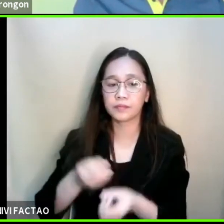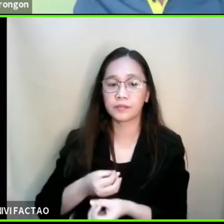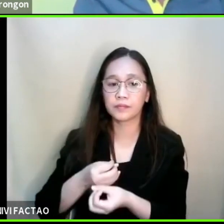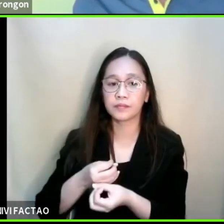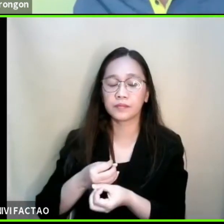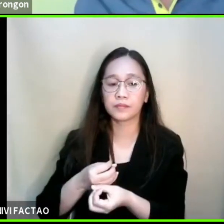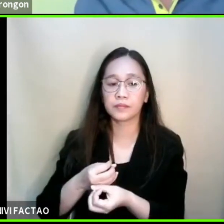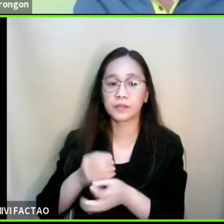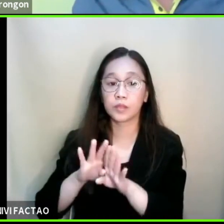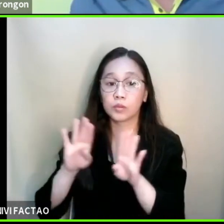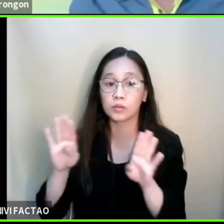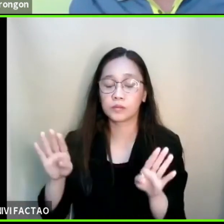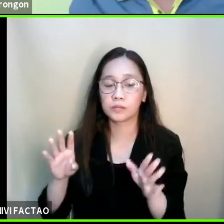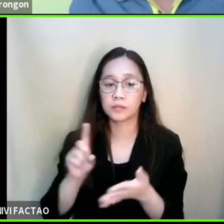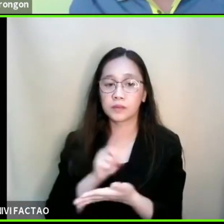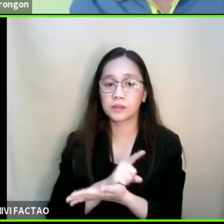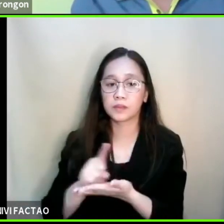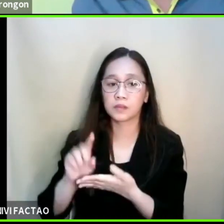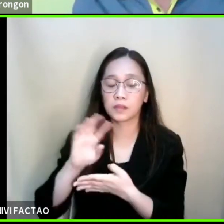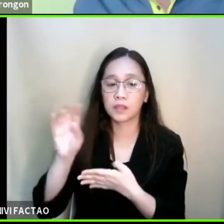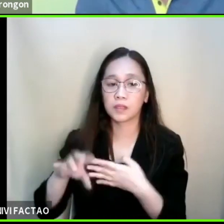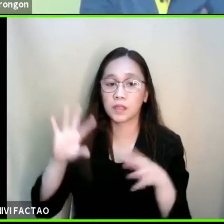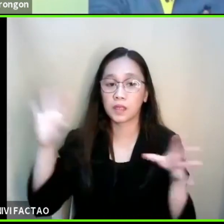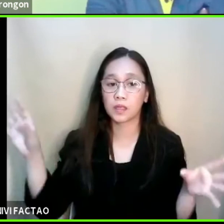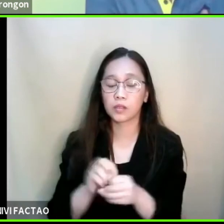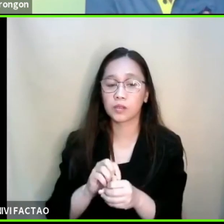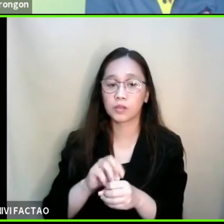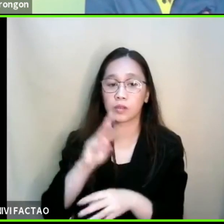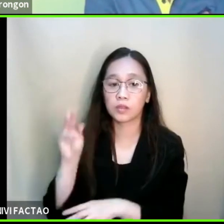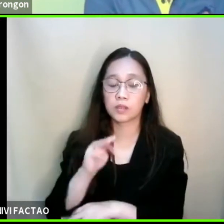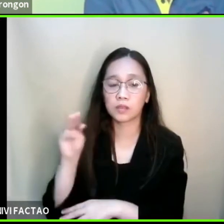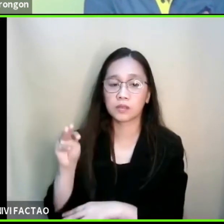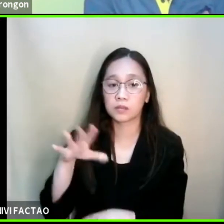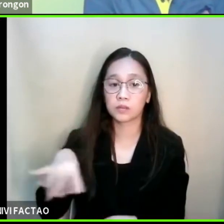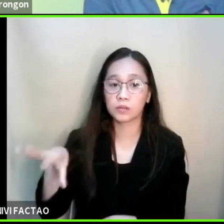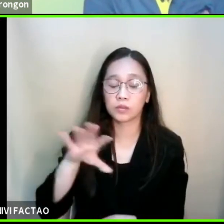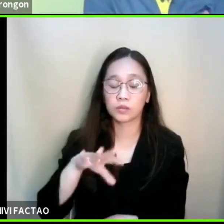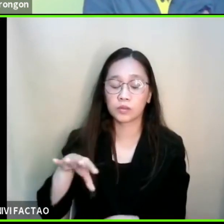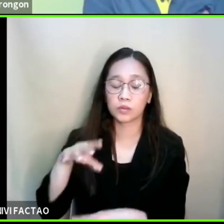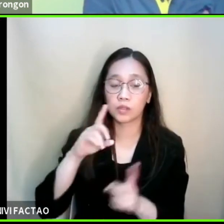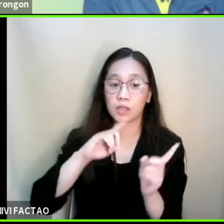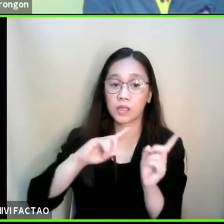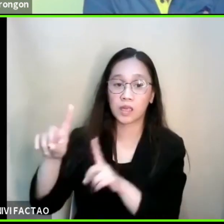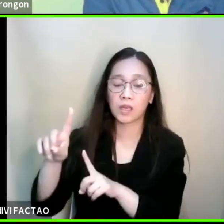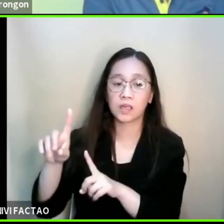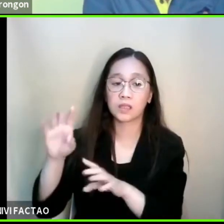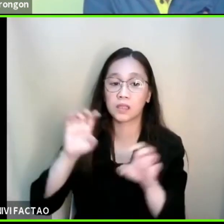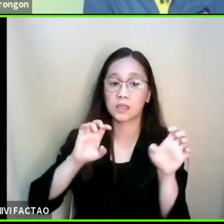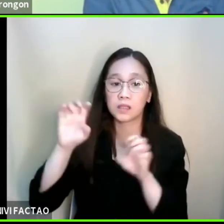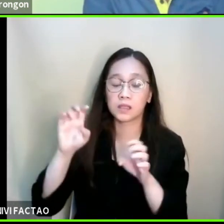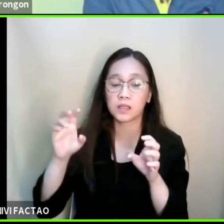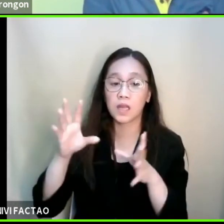the weekend. So, we will close it on Monday and only those who answer the evaluation form will receive an e-certificate